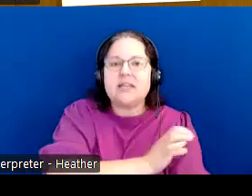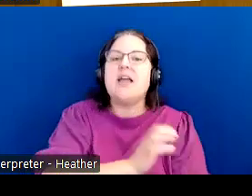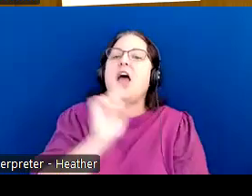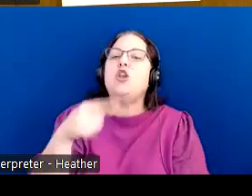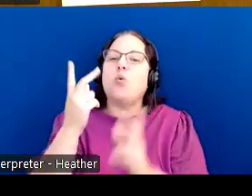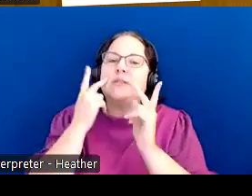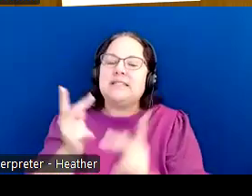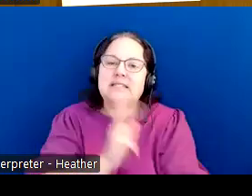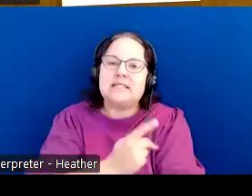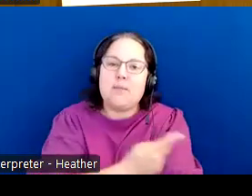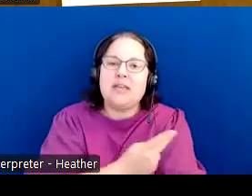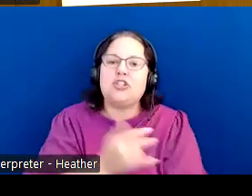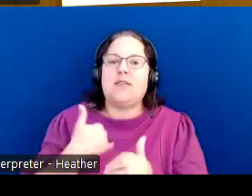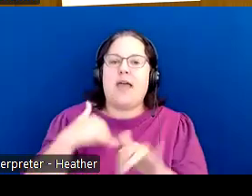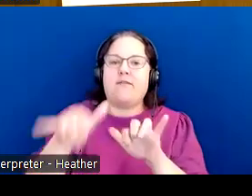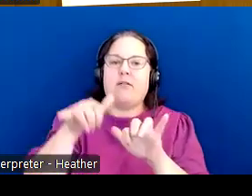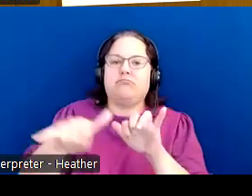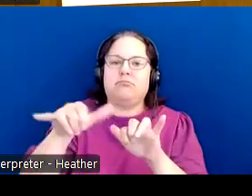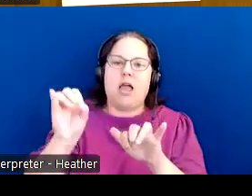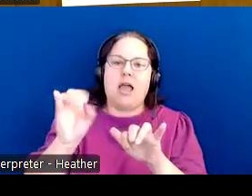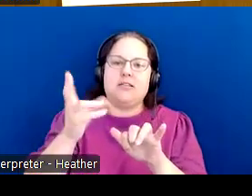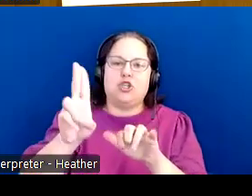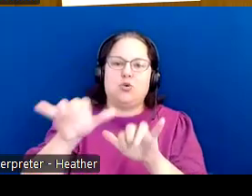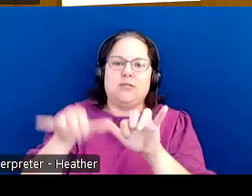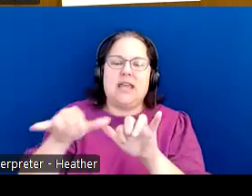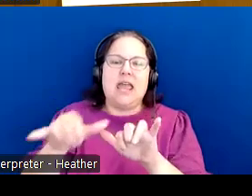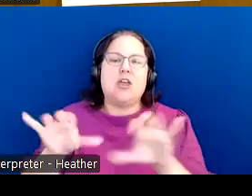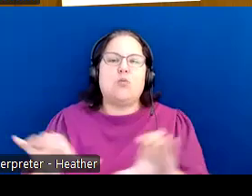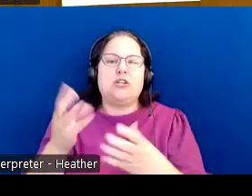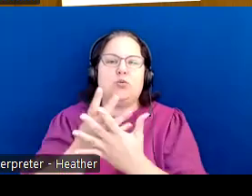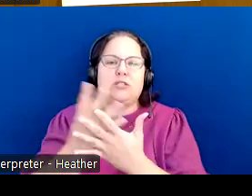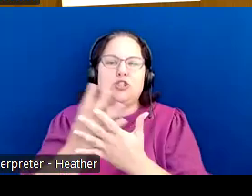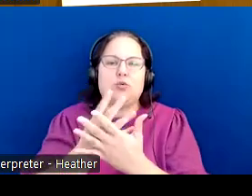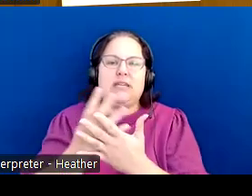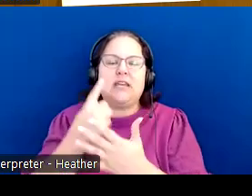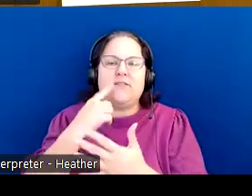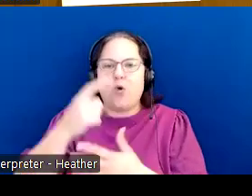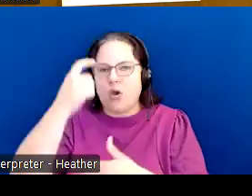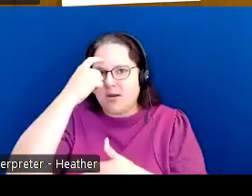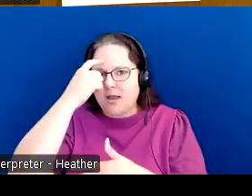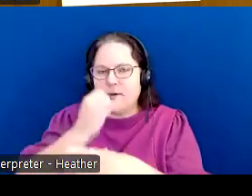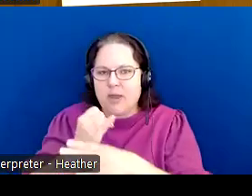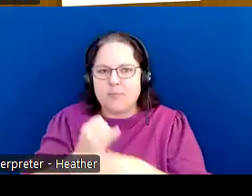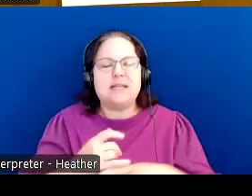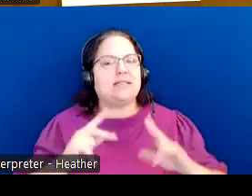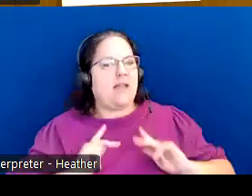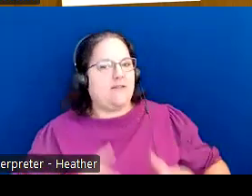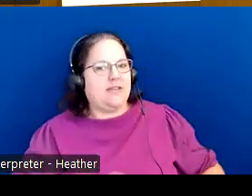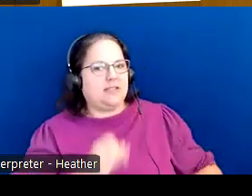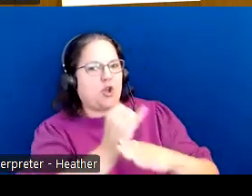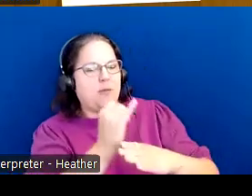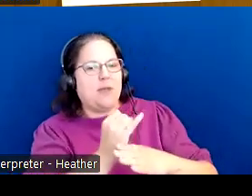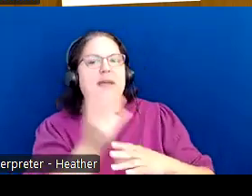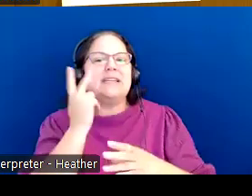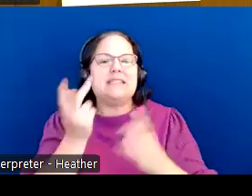stay. And she and I work together to do some of these screenings for cognitive impairments and physical impairments, and then figure out where to go